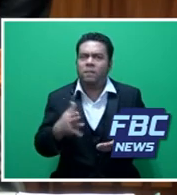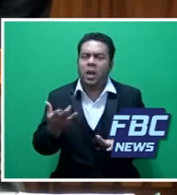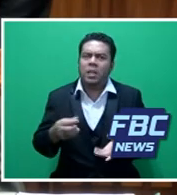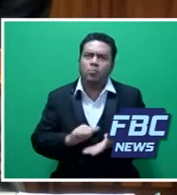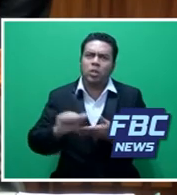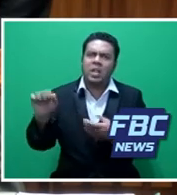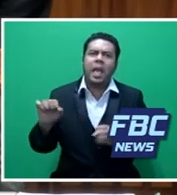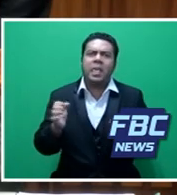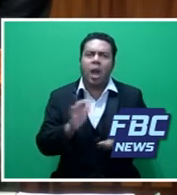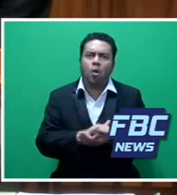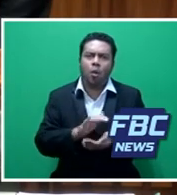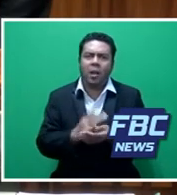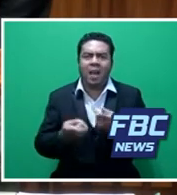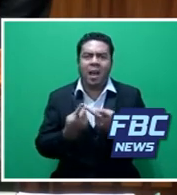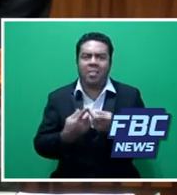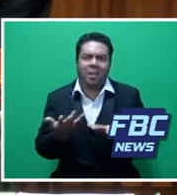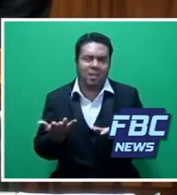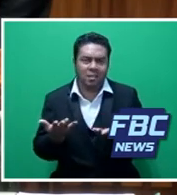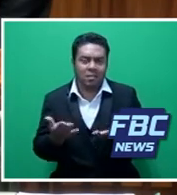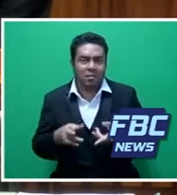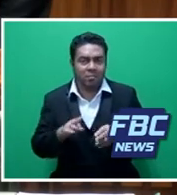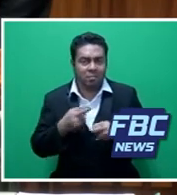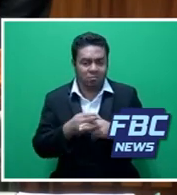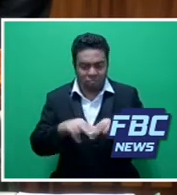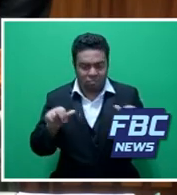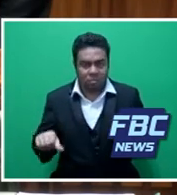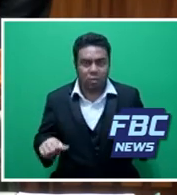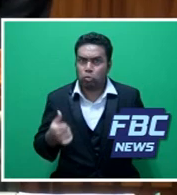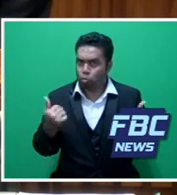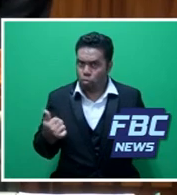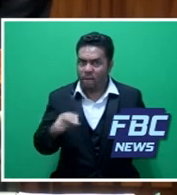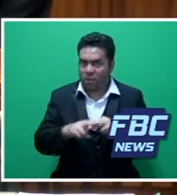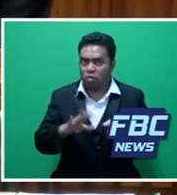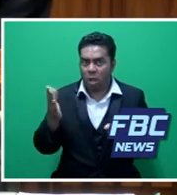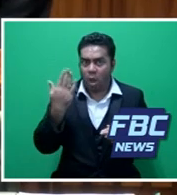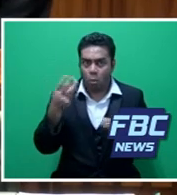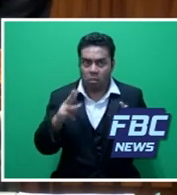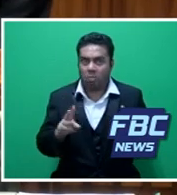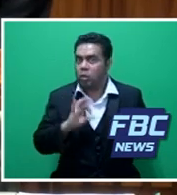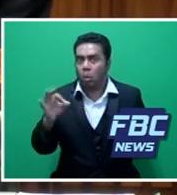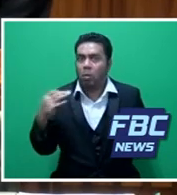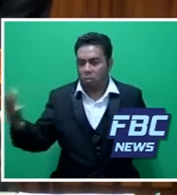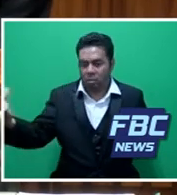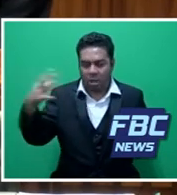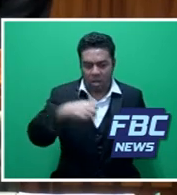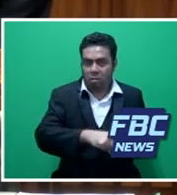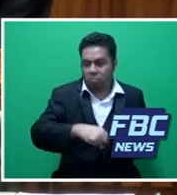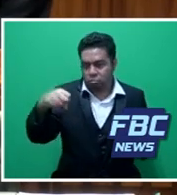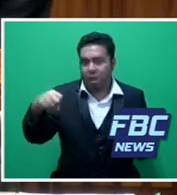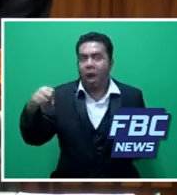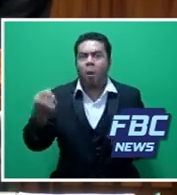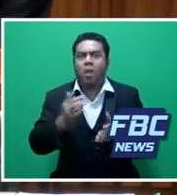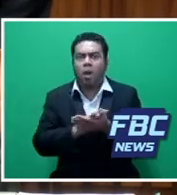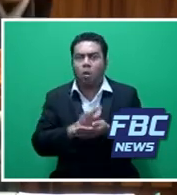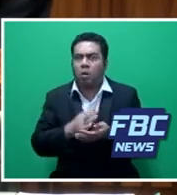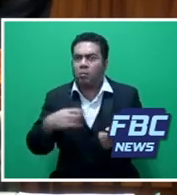various other agricultural produce saying it's great that Fiji Airways is here because nobody else is actually going to take our yangona to LA.